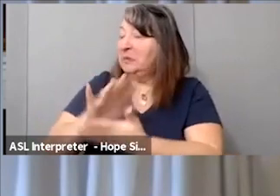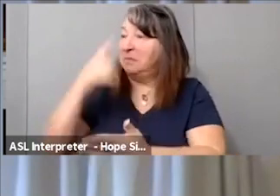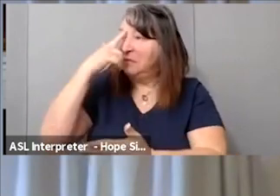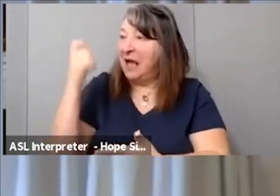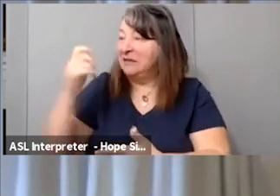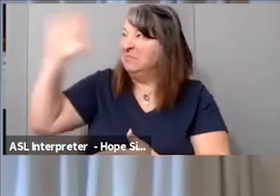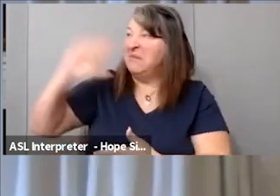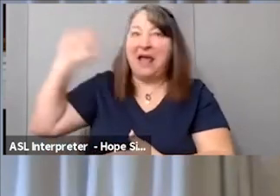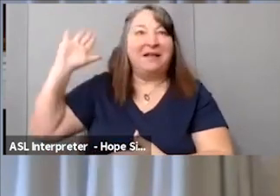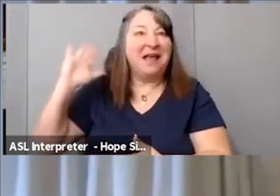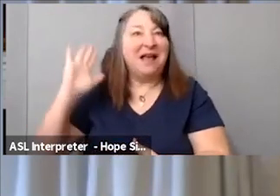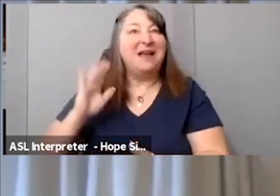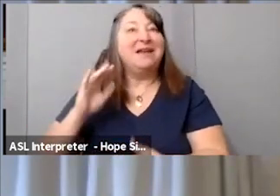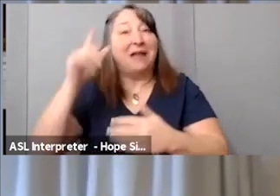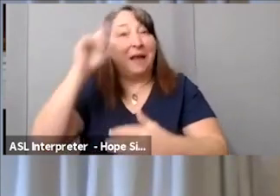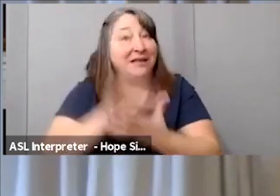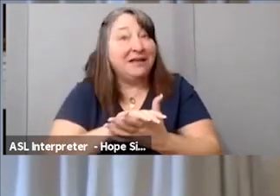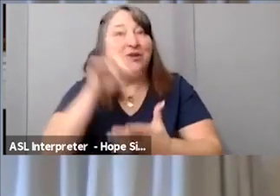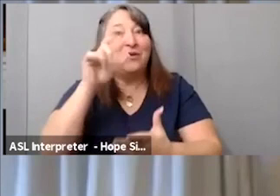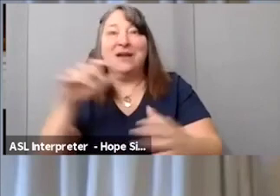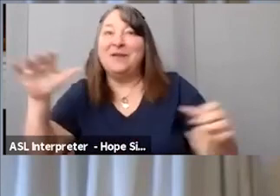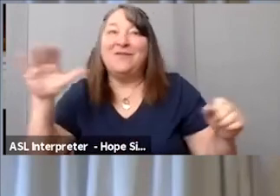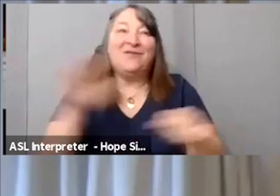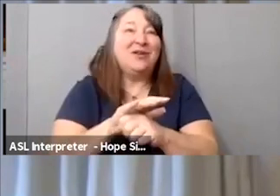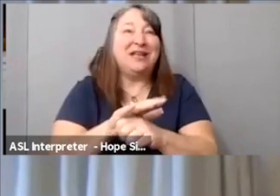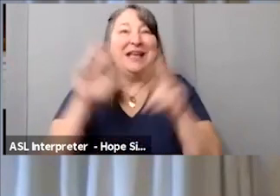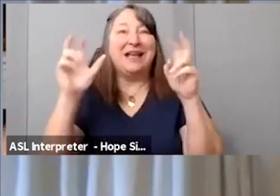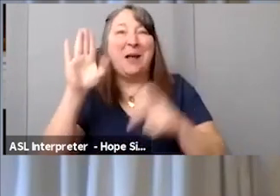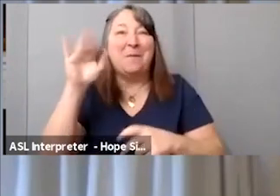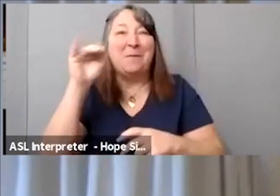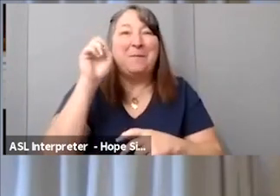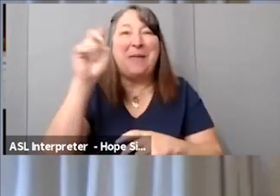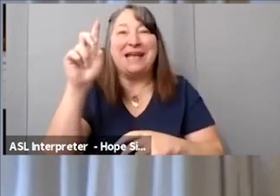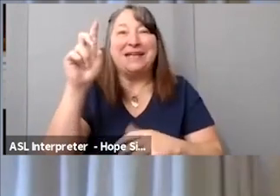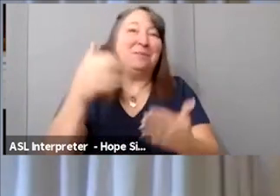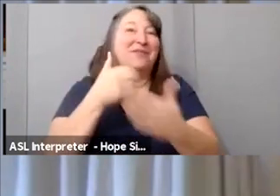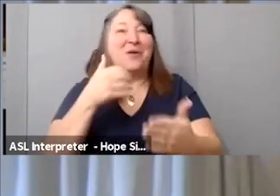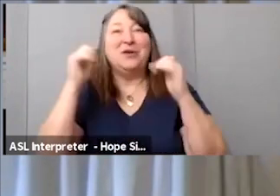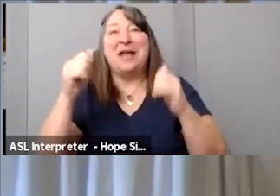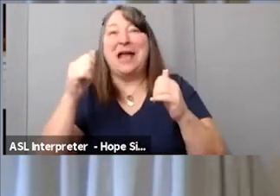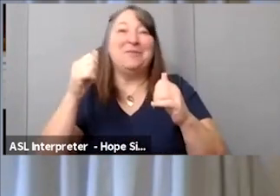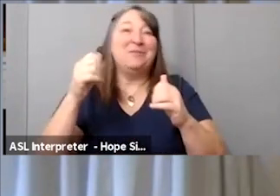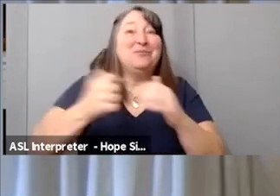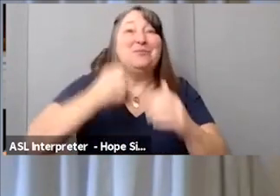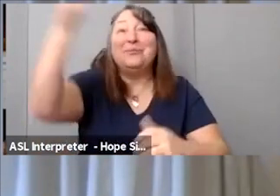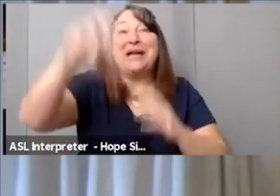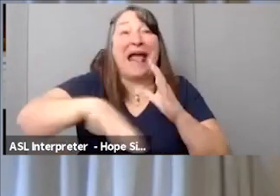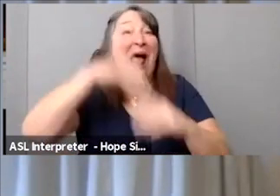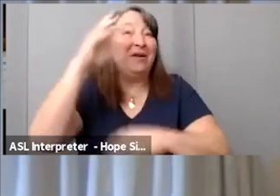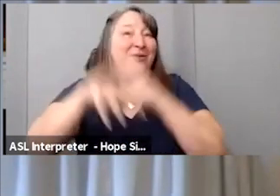back then they believed that you had to be fully baked before you were put out into the world as an